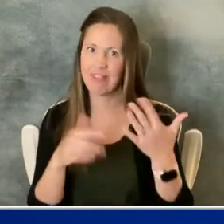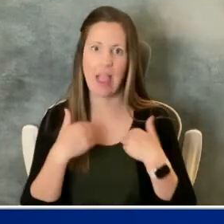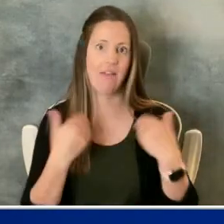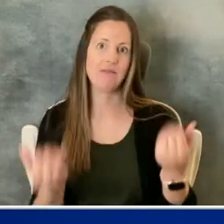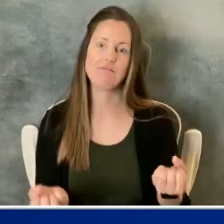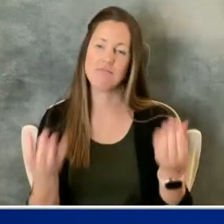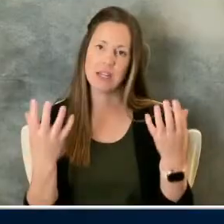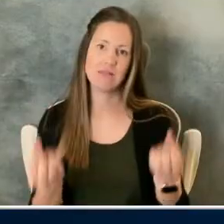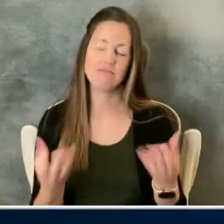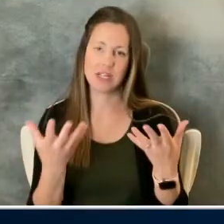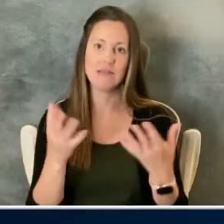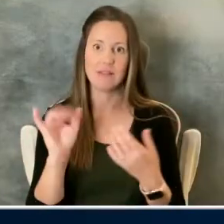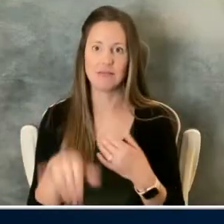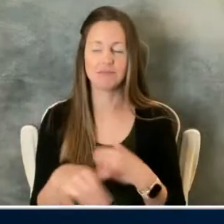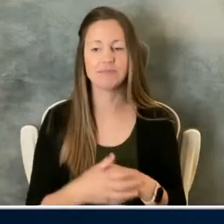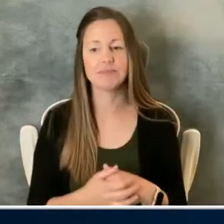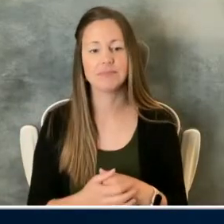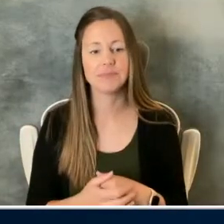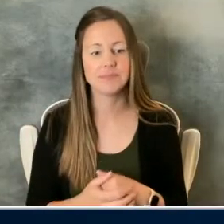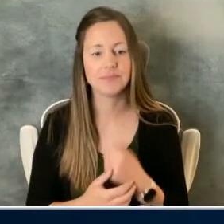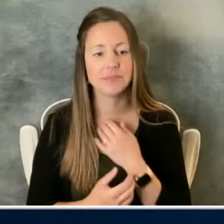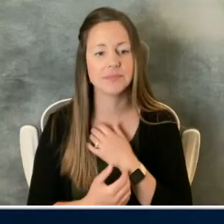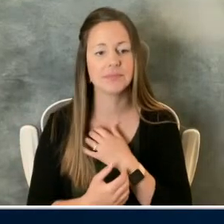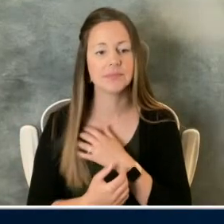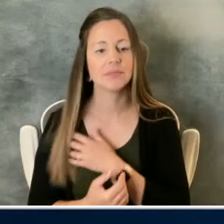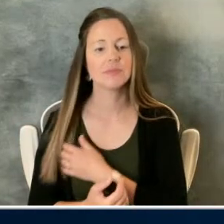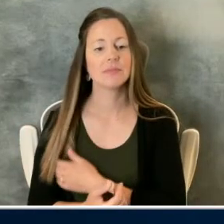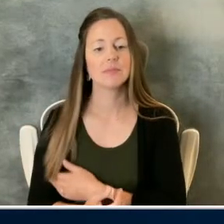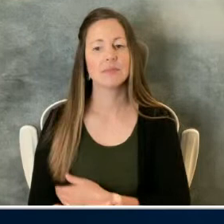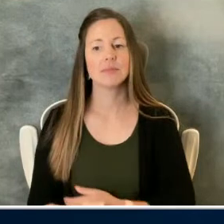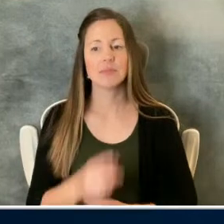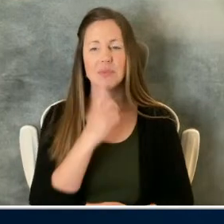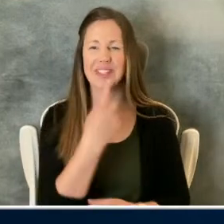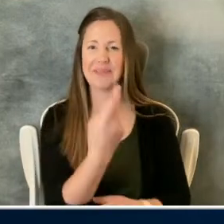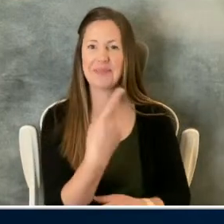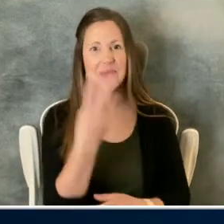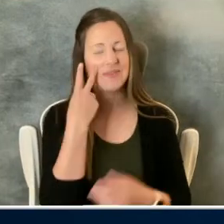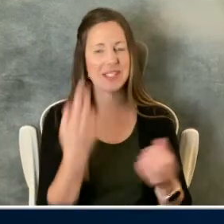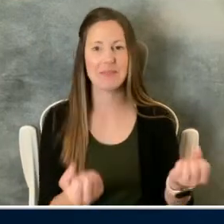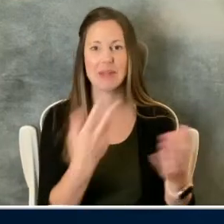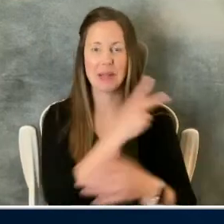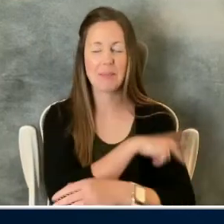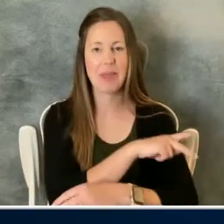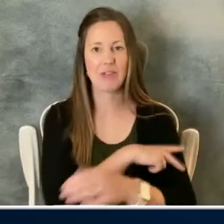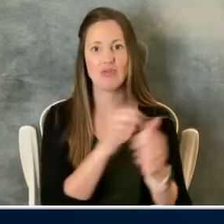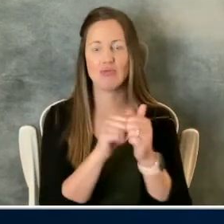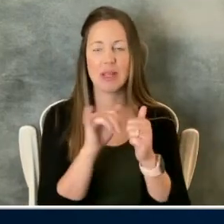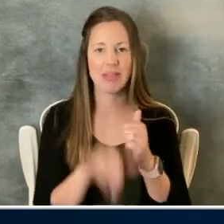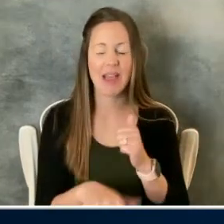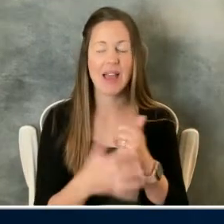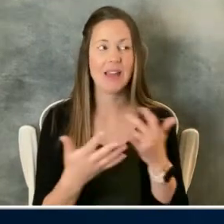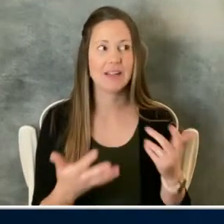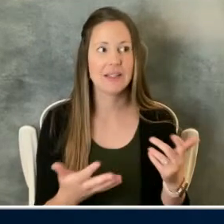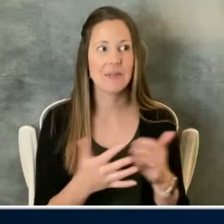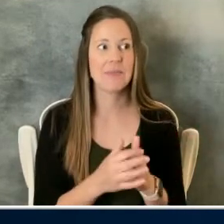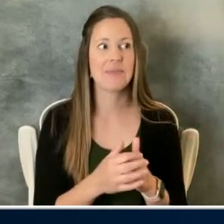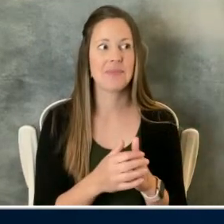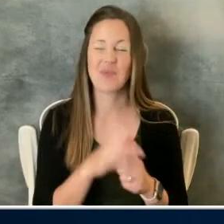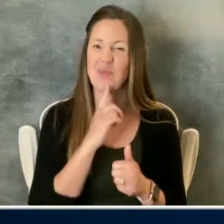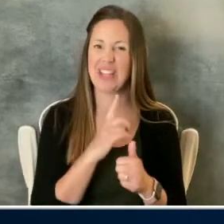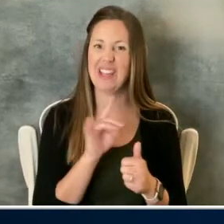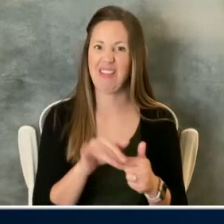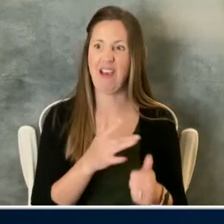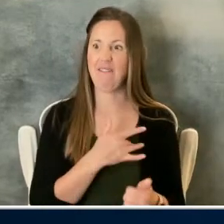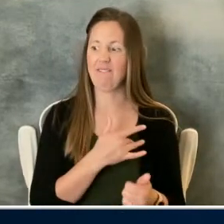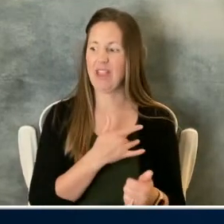that nature. You know, you and I have both seen a lot of long COVID patients, and I just have to say, I think that this is especially validating. Because there's